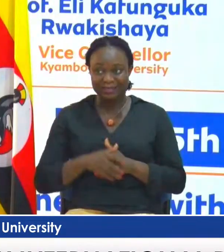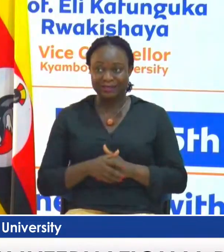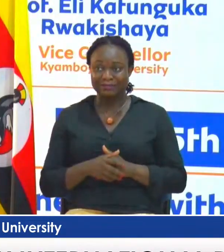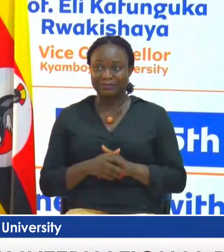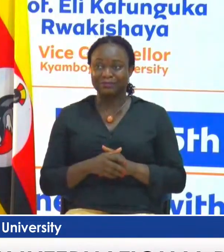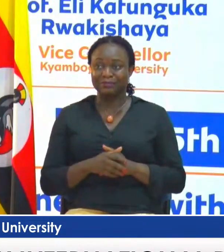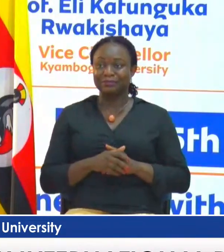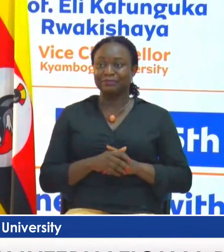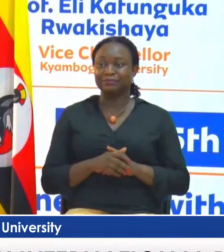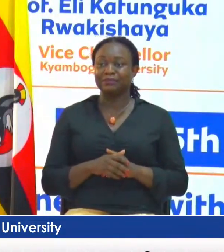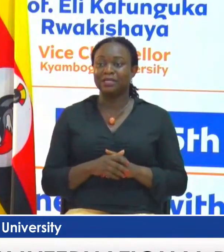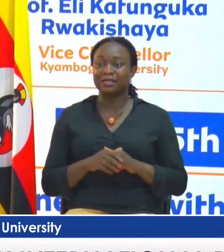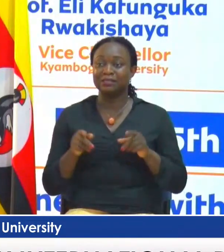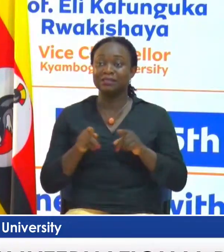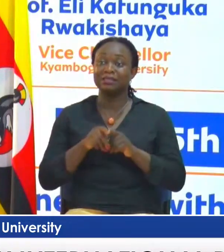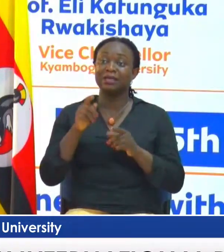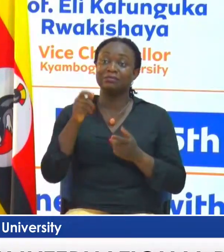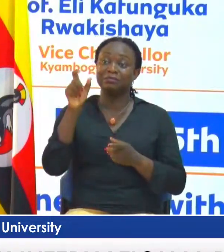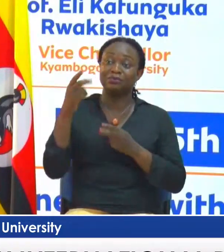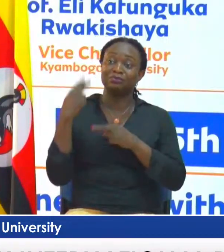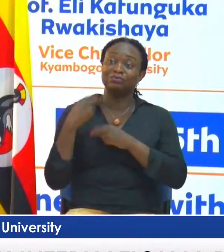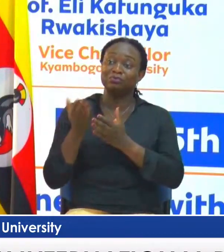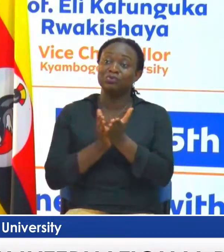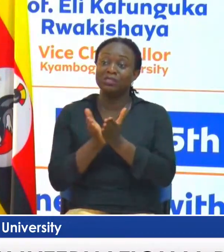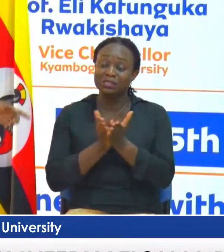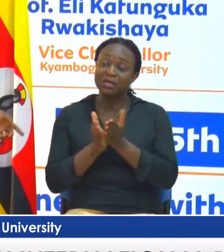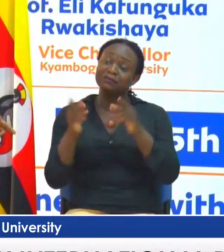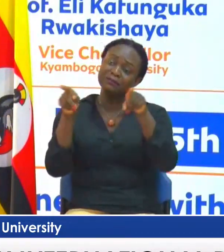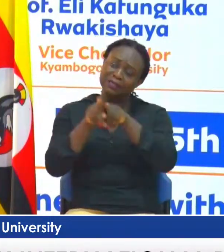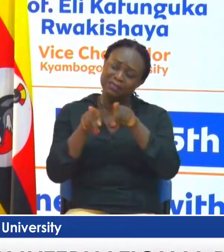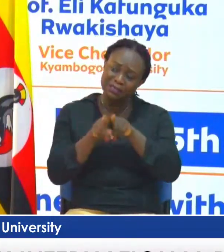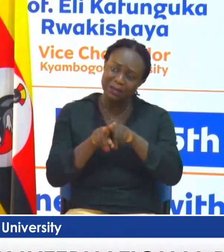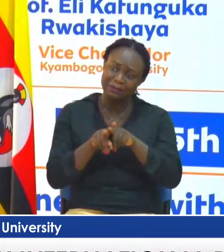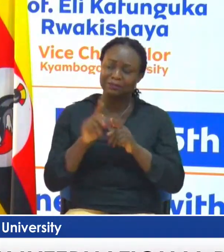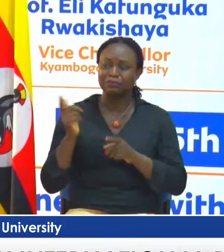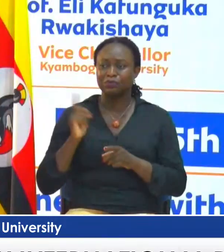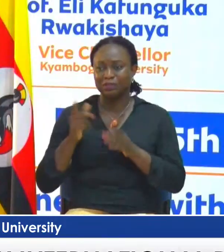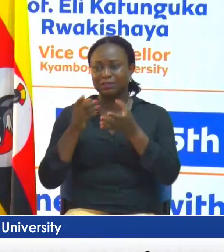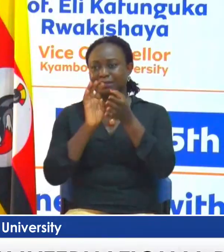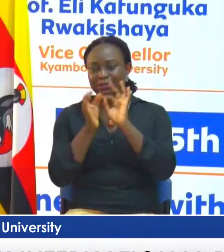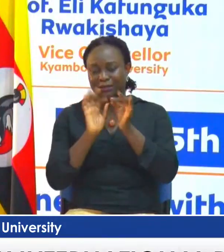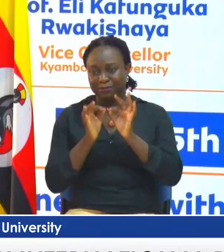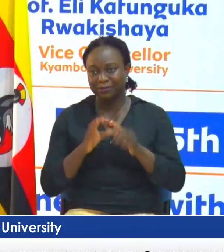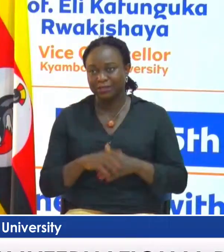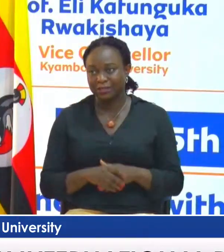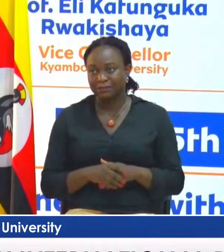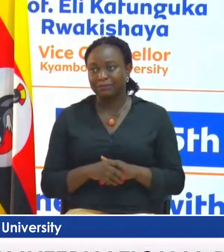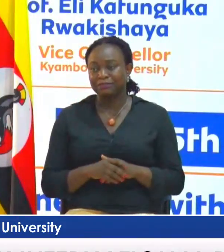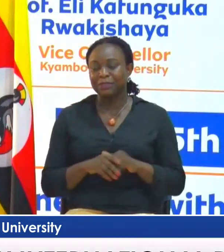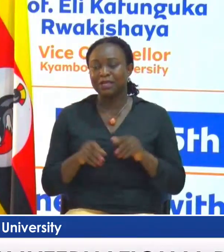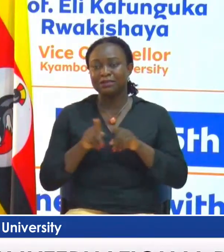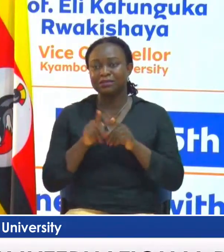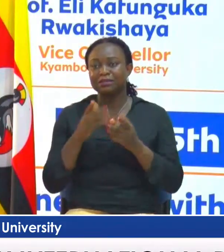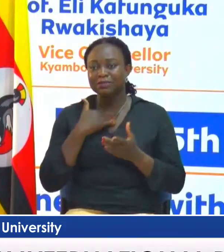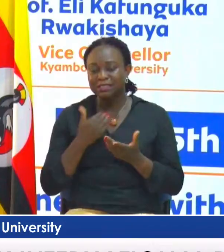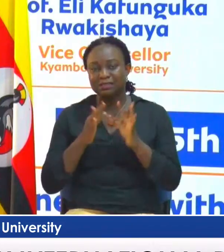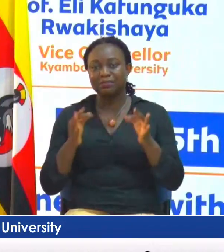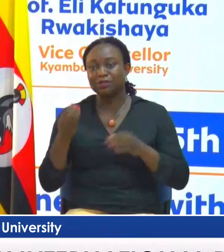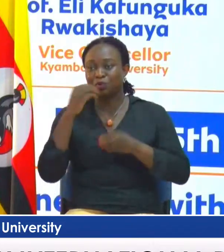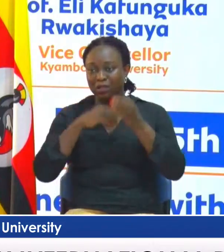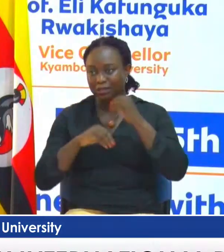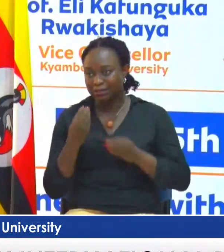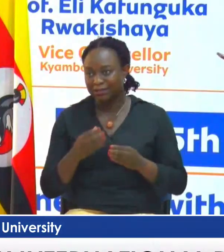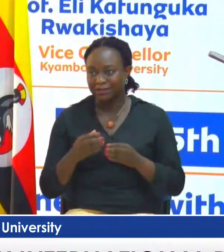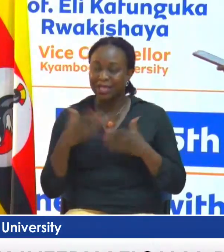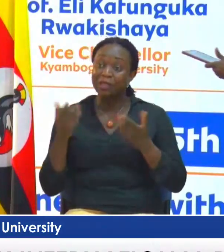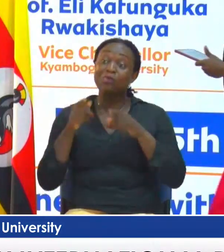event and the chief server. So that even this colleague of mine, she also needs a thing or two. I'm